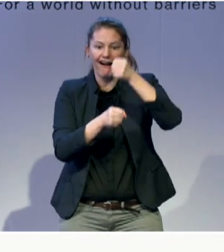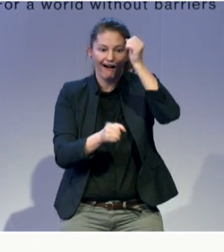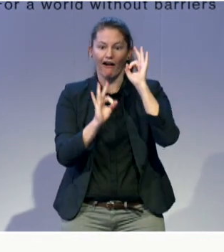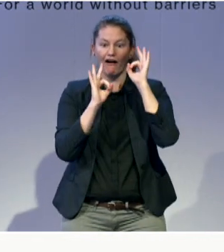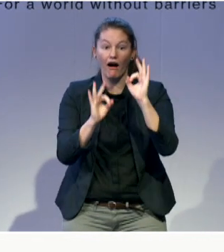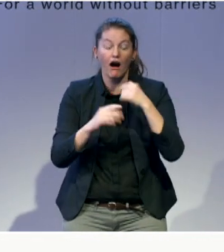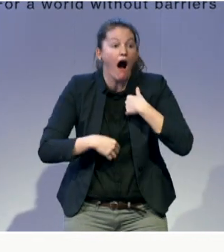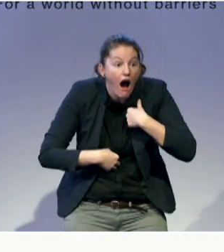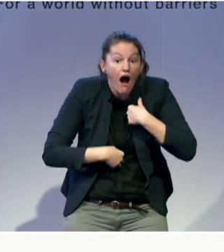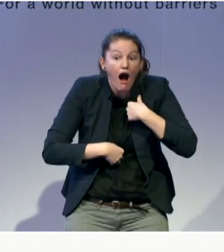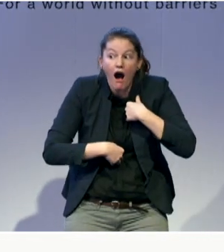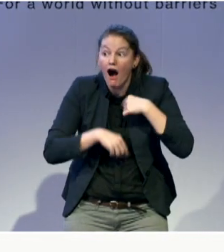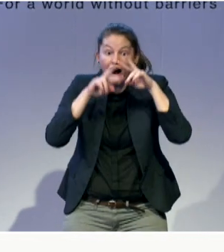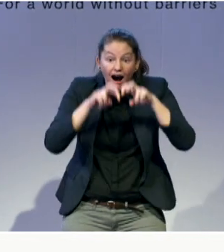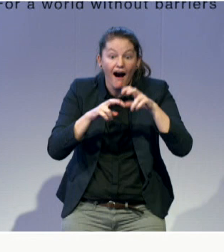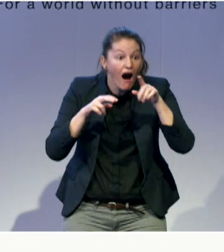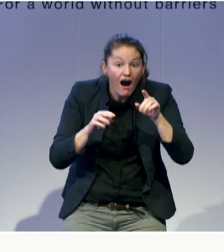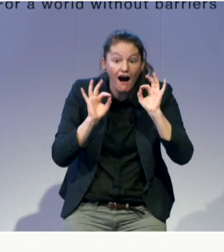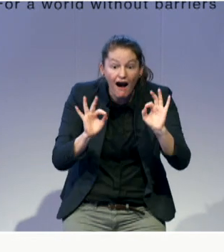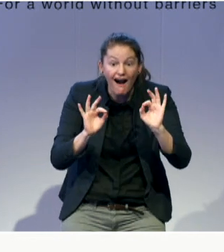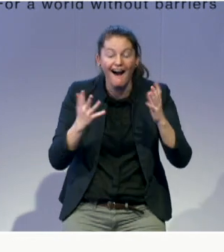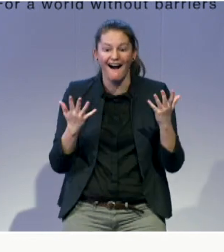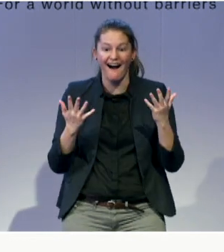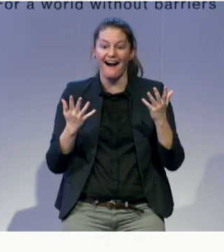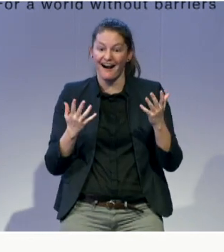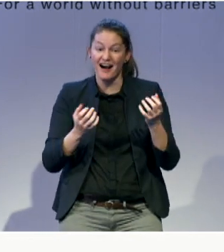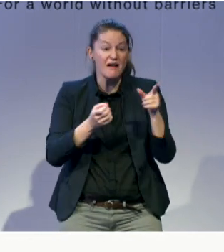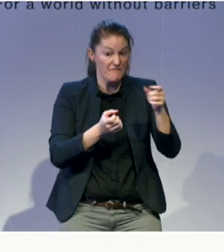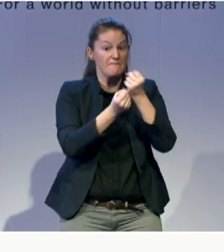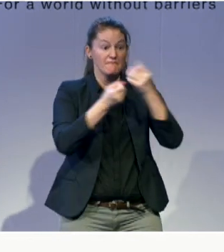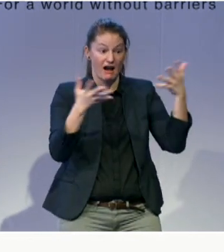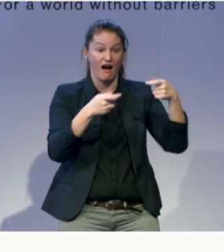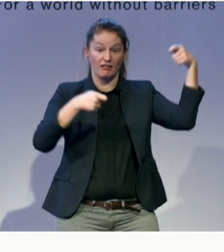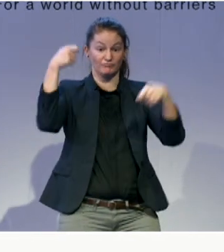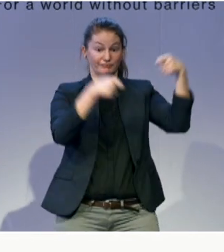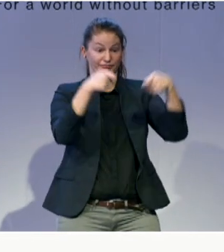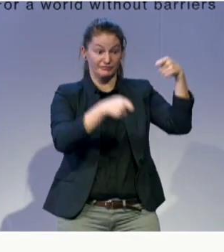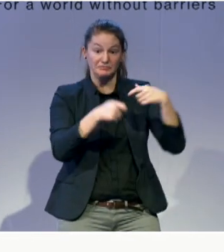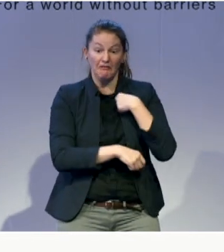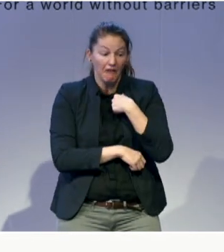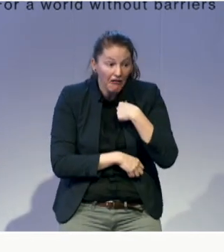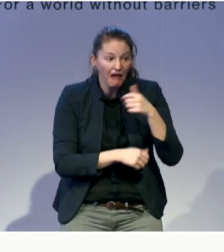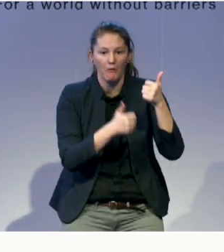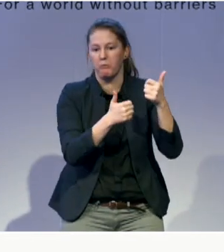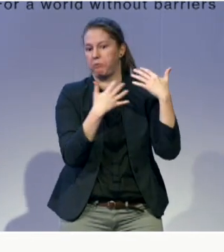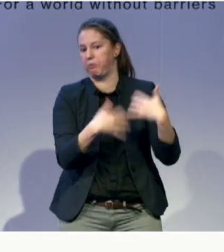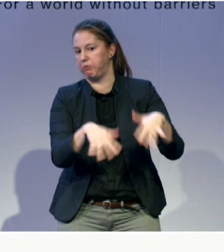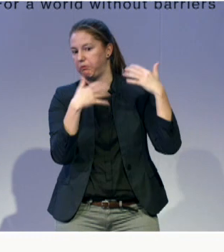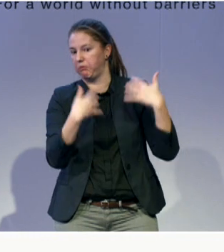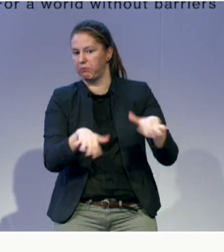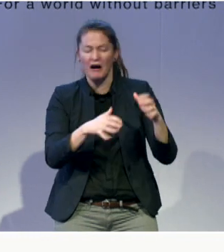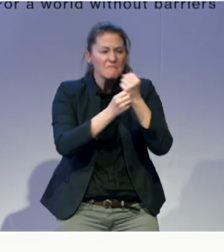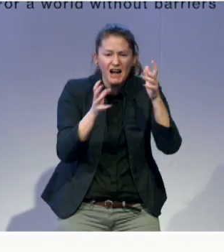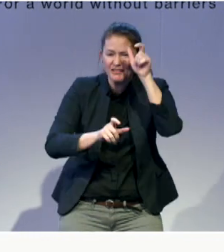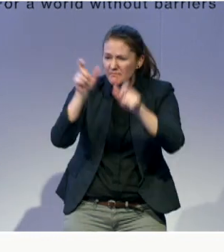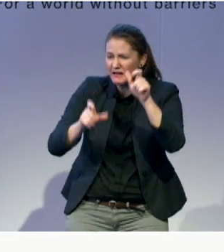We give out amazing grants. We give out for employment. We started a lot of this whole employment,